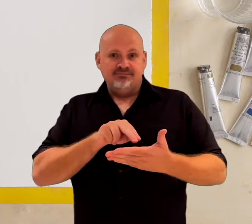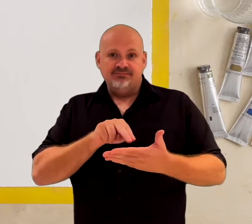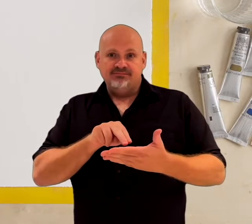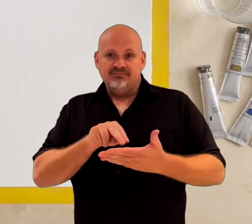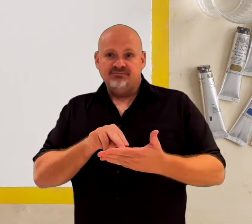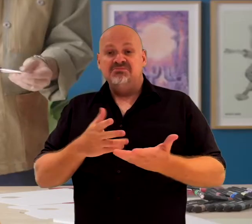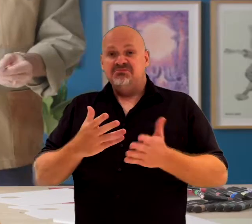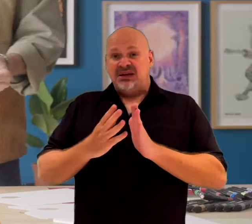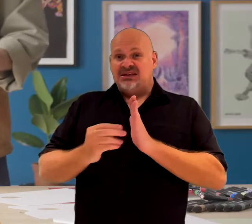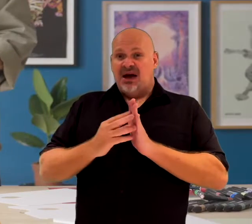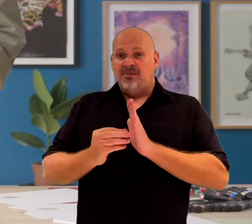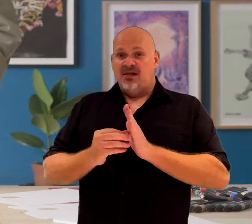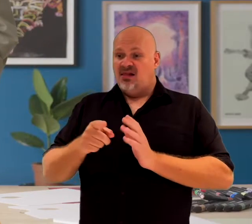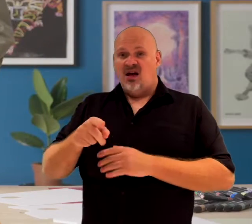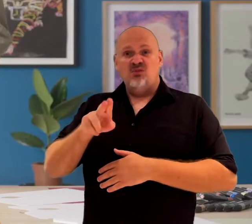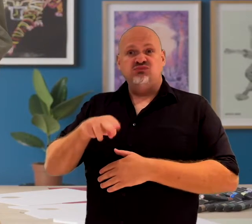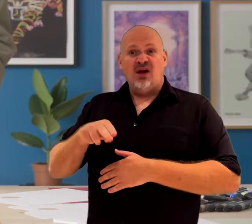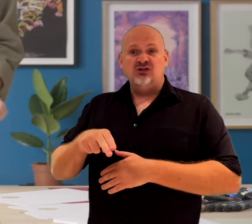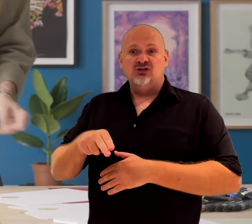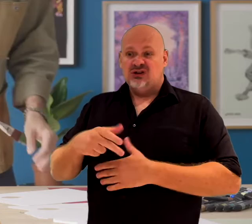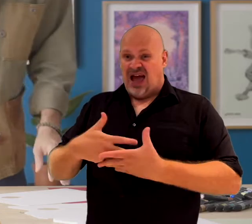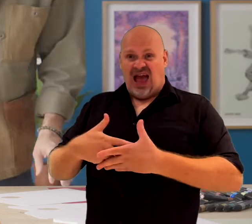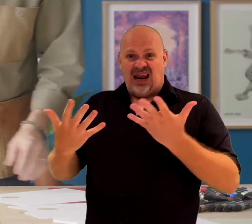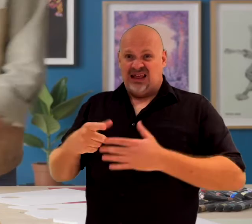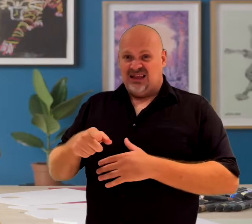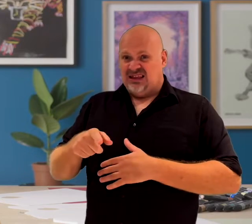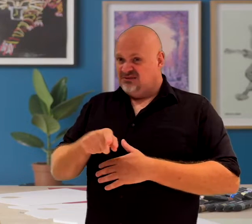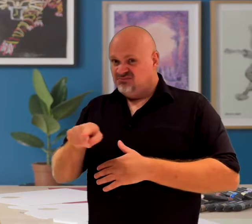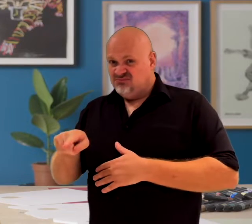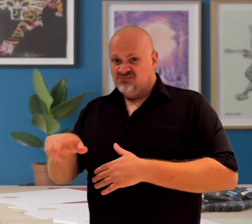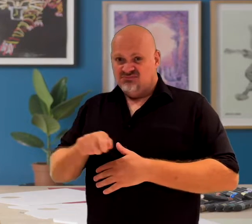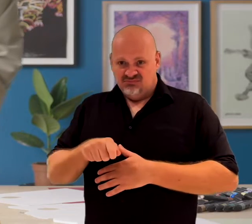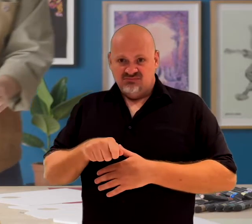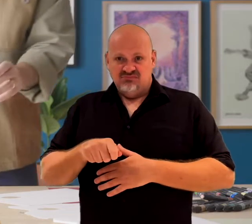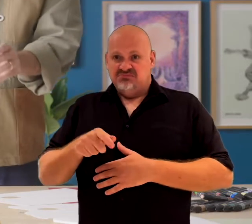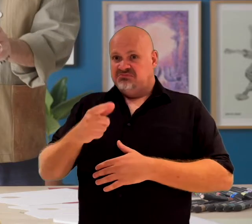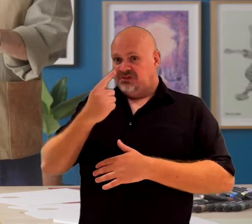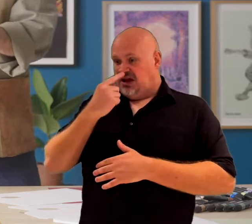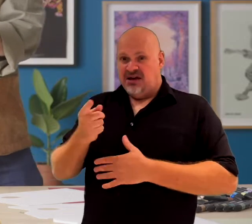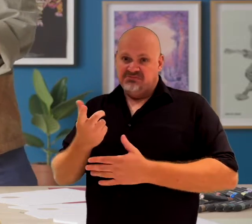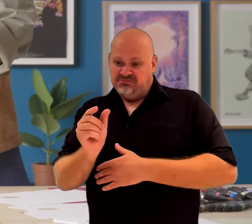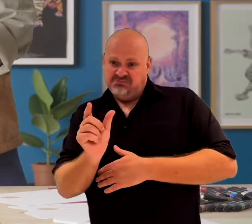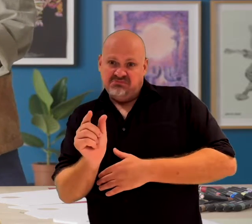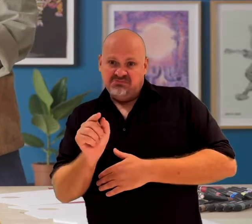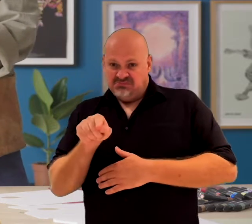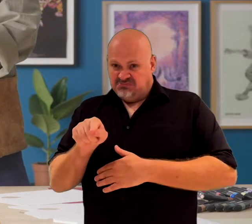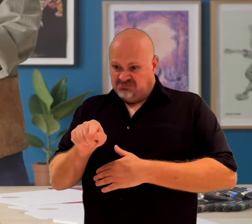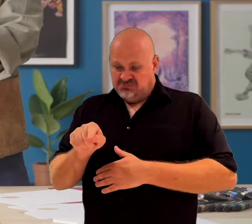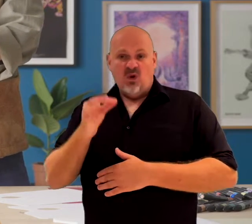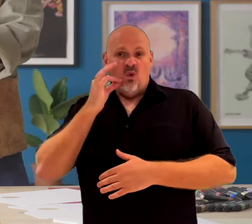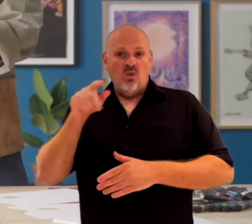any of these brushes, maybe something like that wide, and some water. You get the